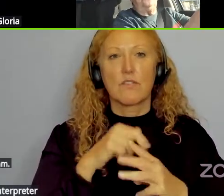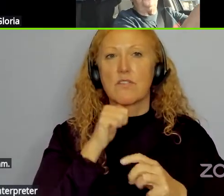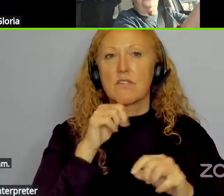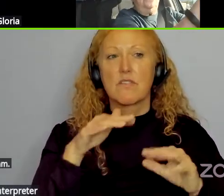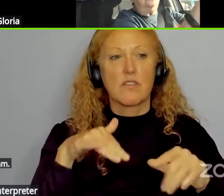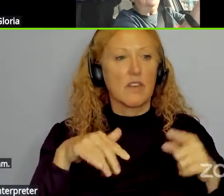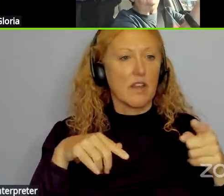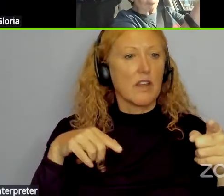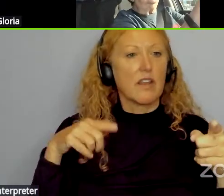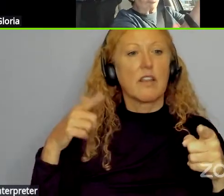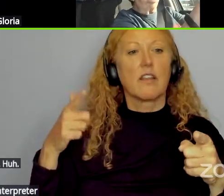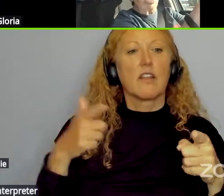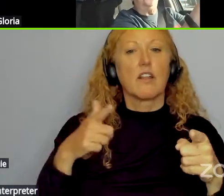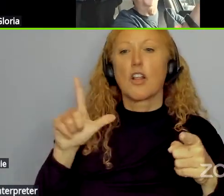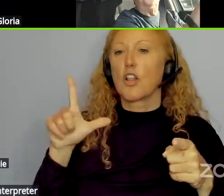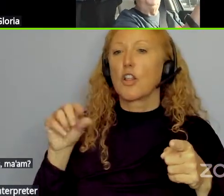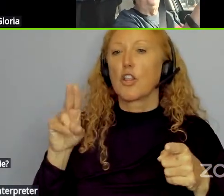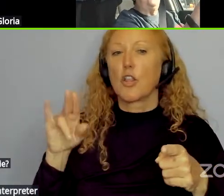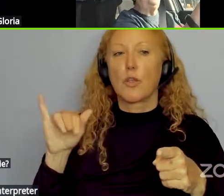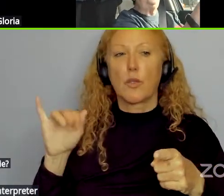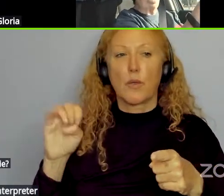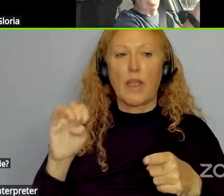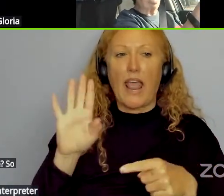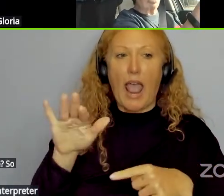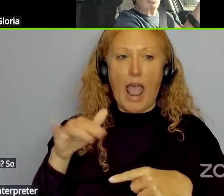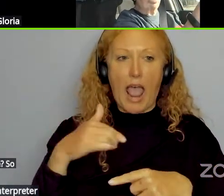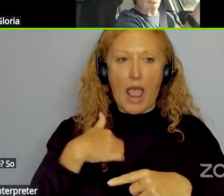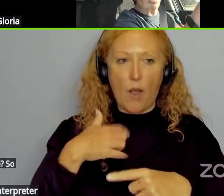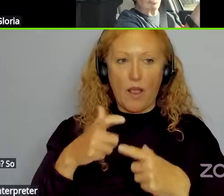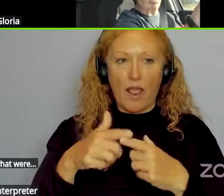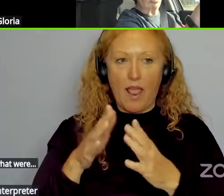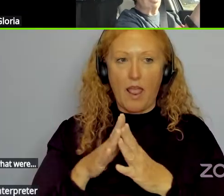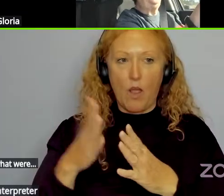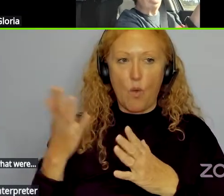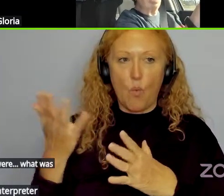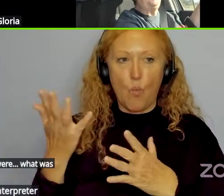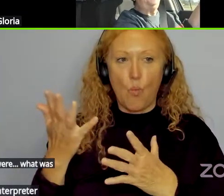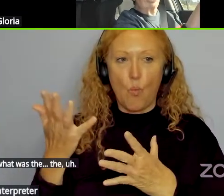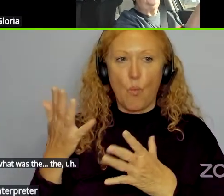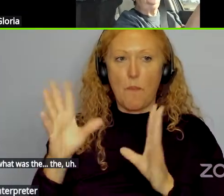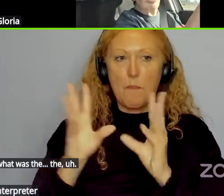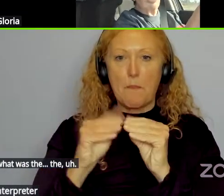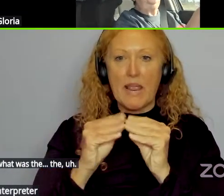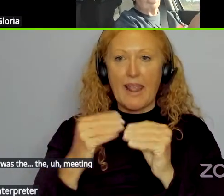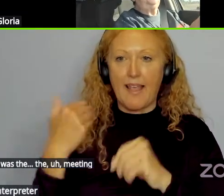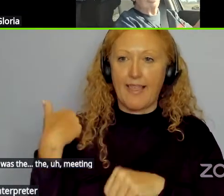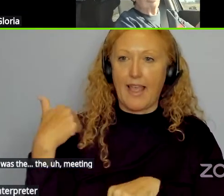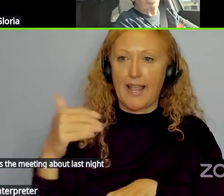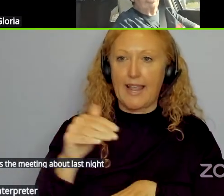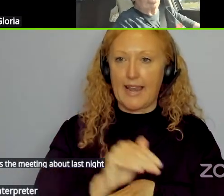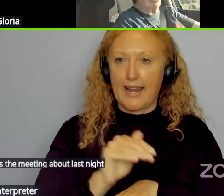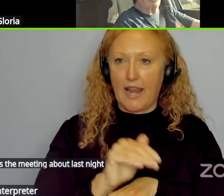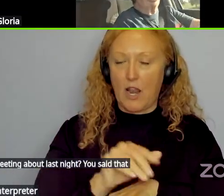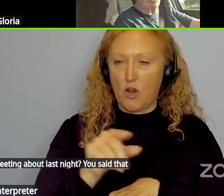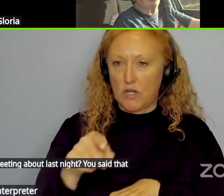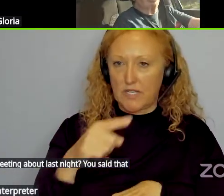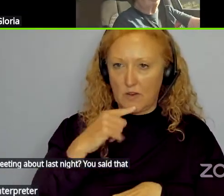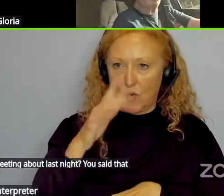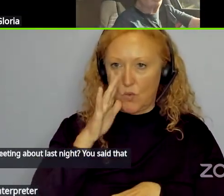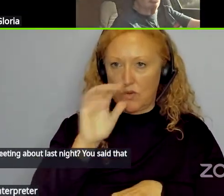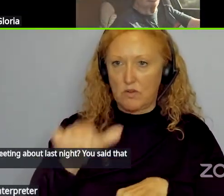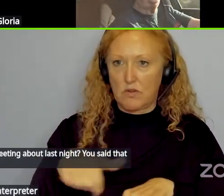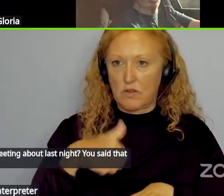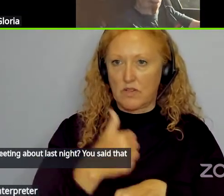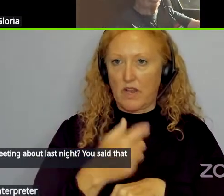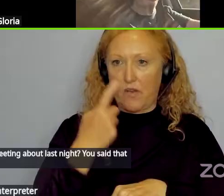So, Louis, Yes, ma'am. so what was the meeting about last night? You said that they was going to set up some stuff for